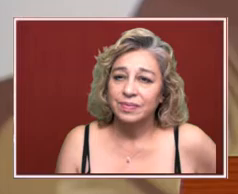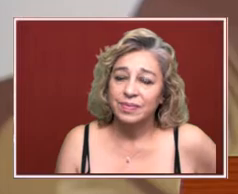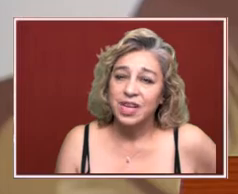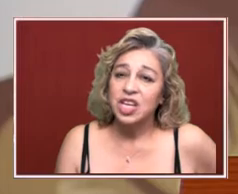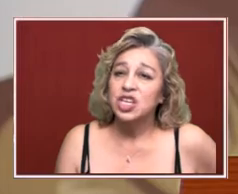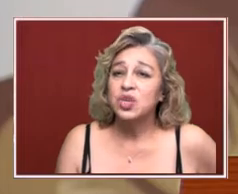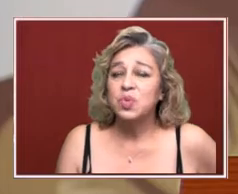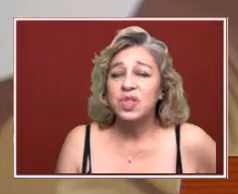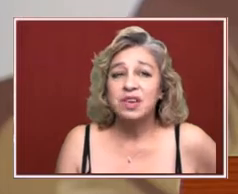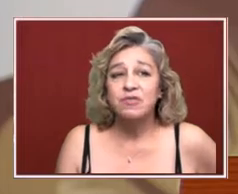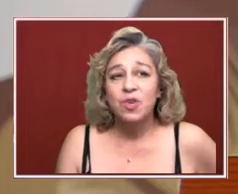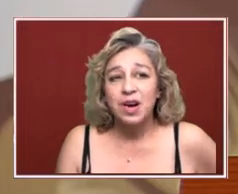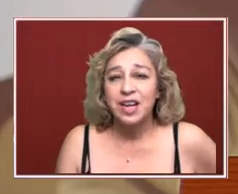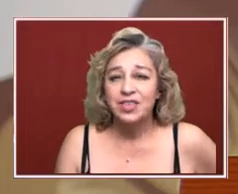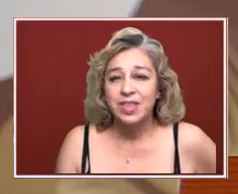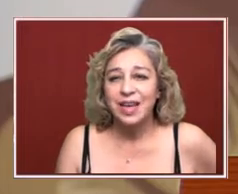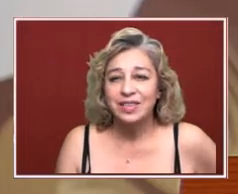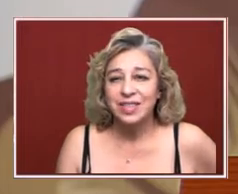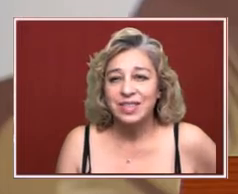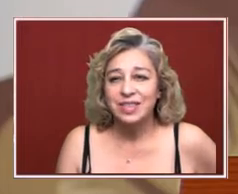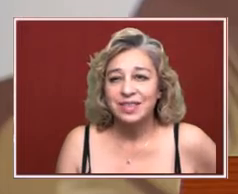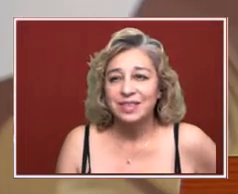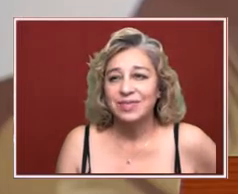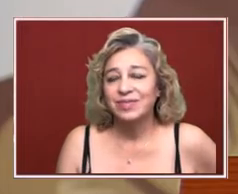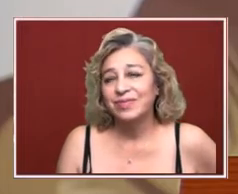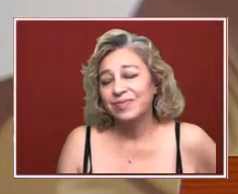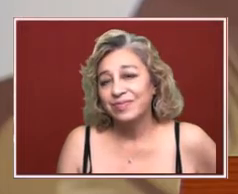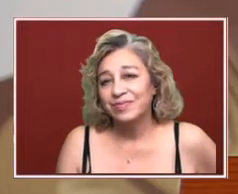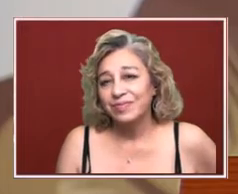400,000. To more than 400,000.